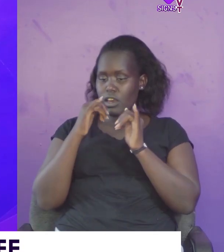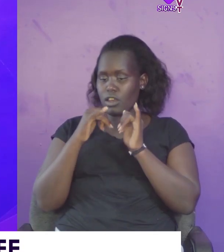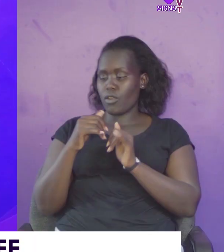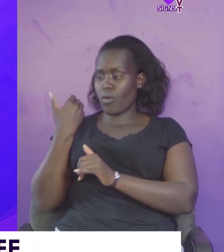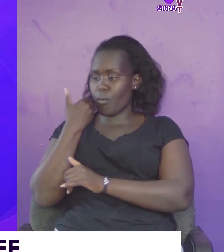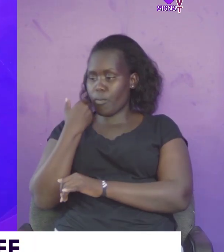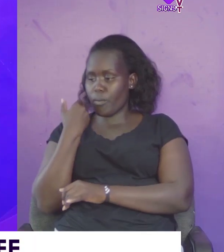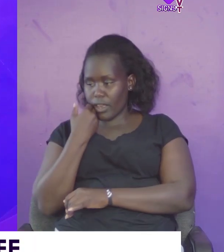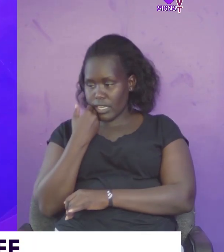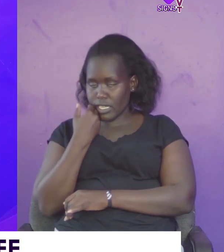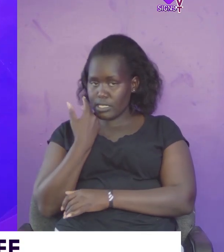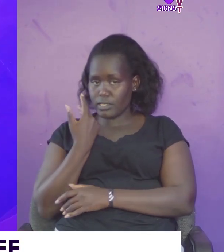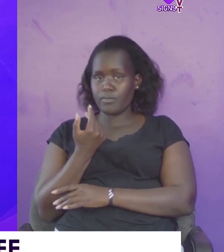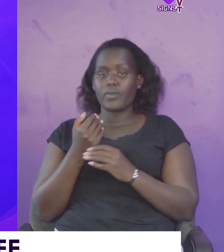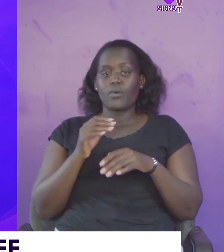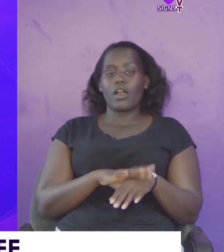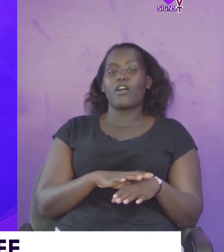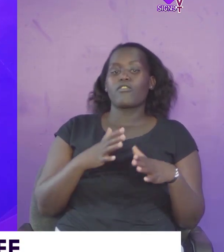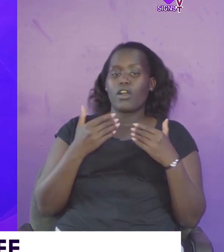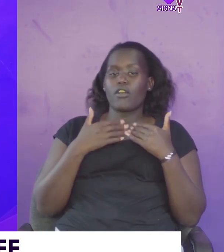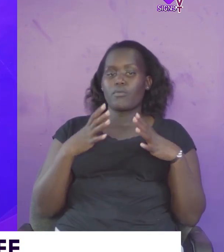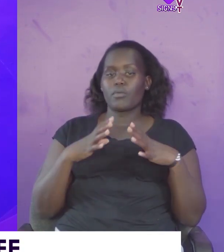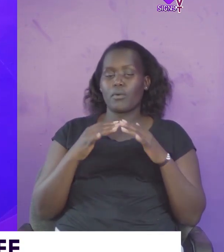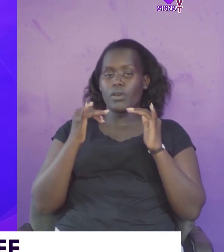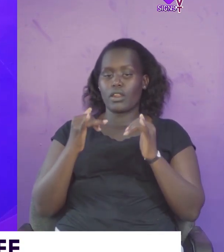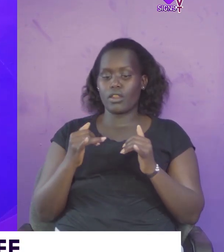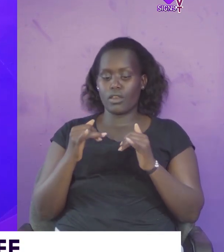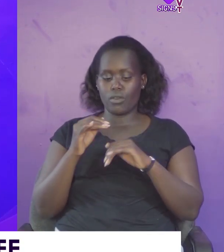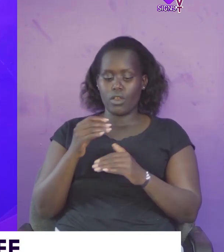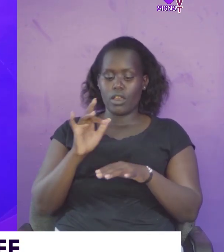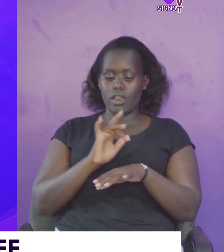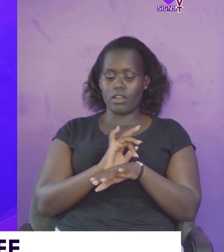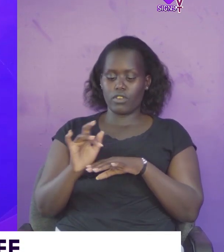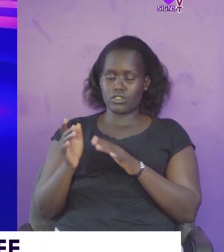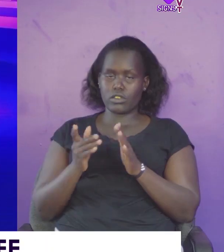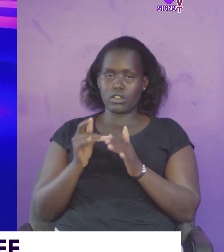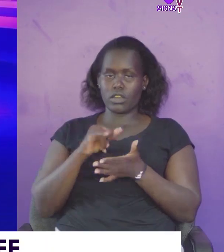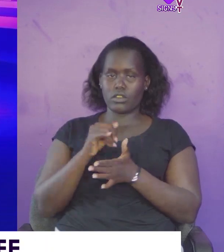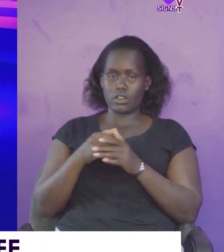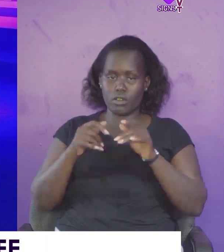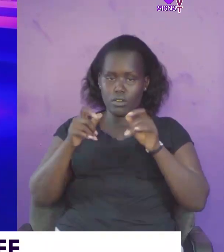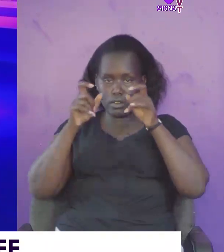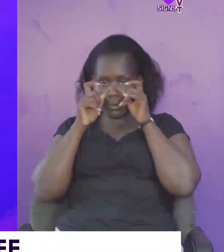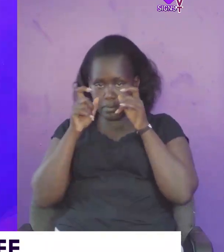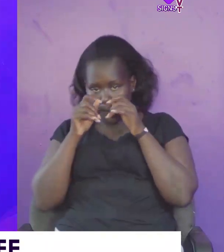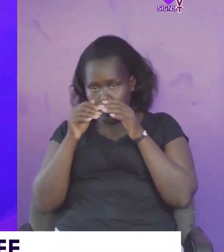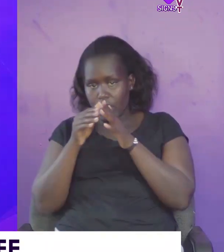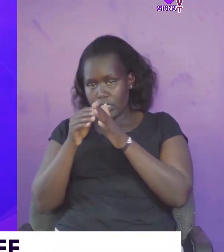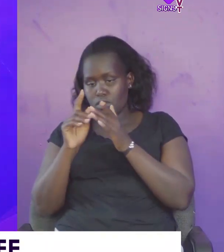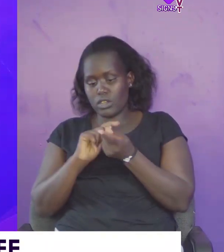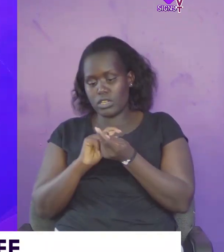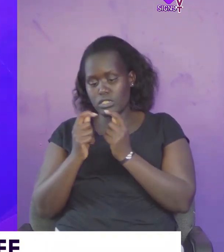who've gotten into new infections, including HIV, sexually transmitted